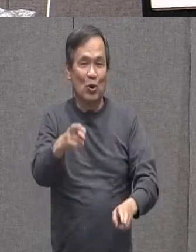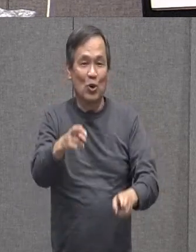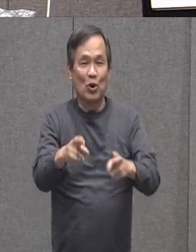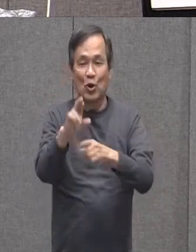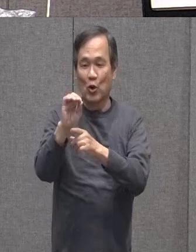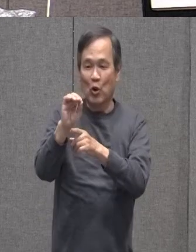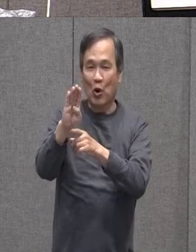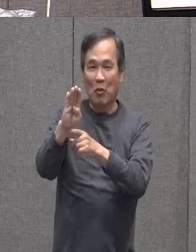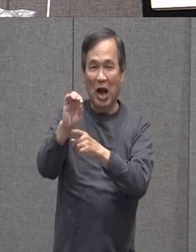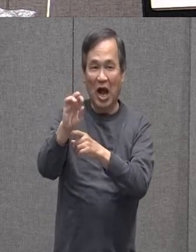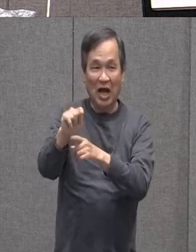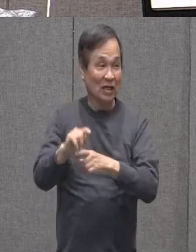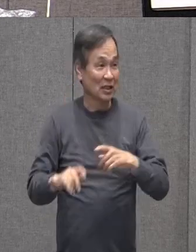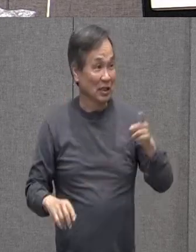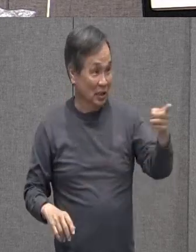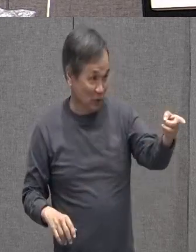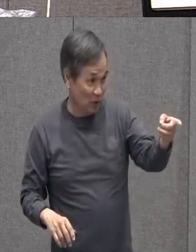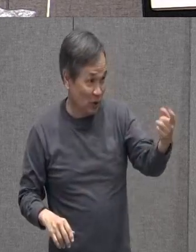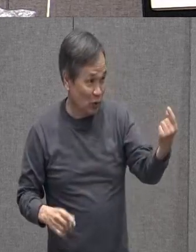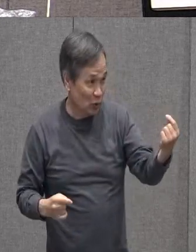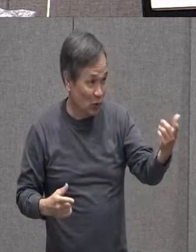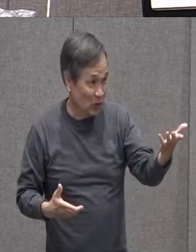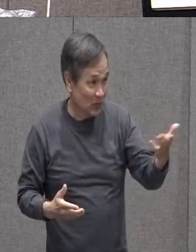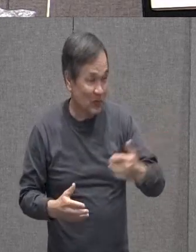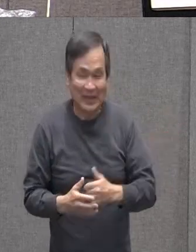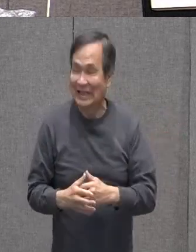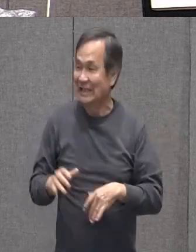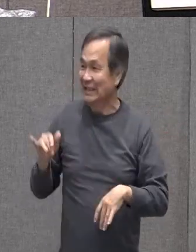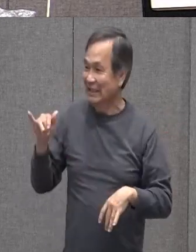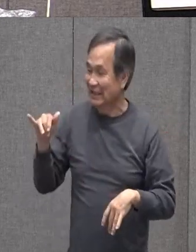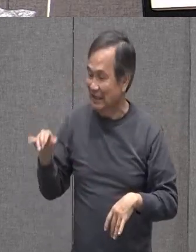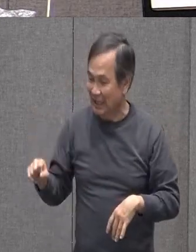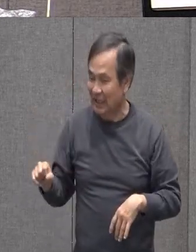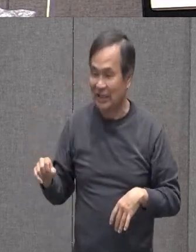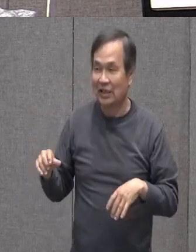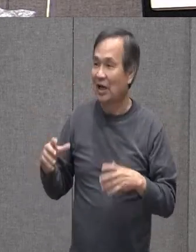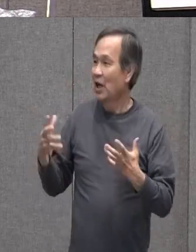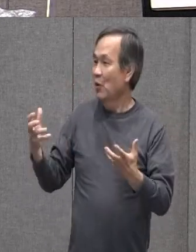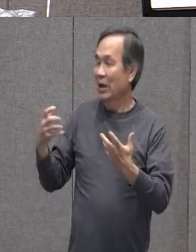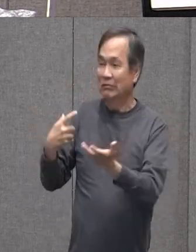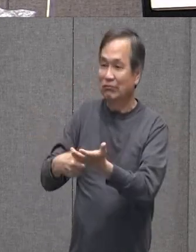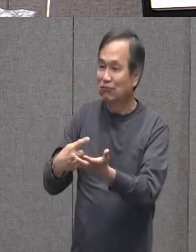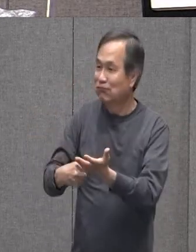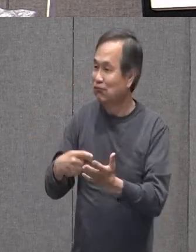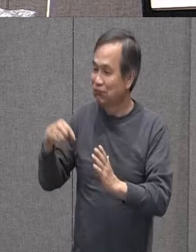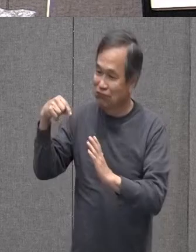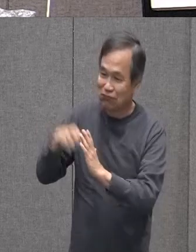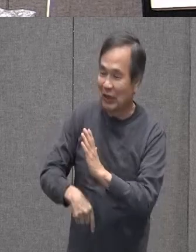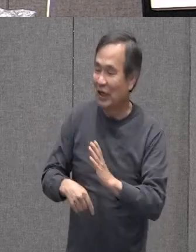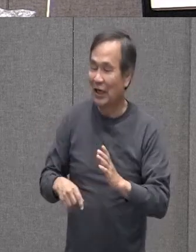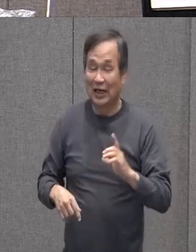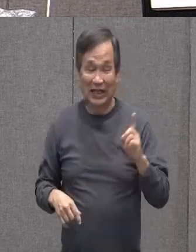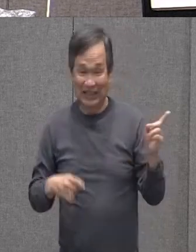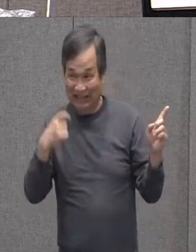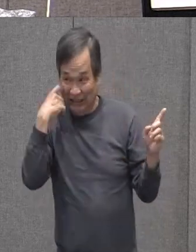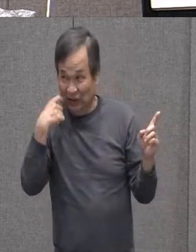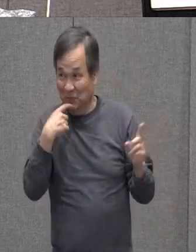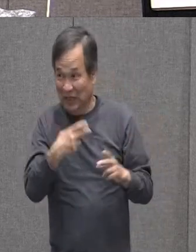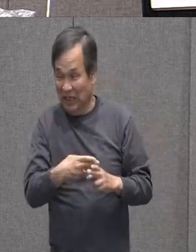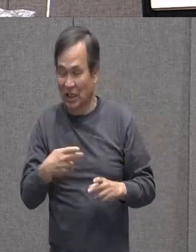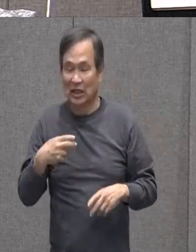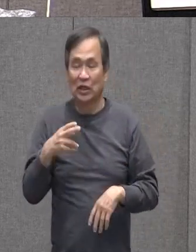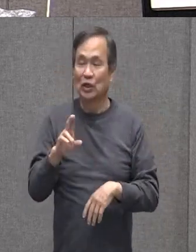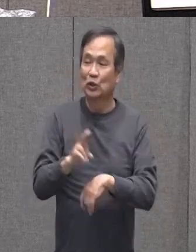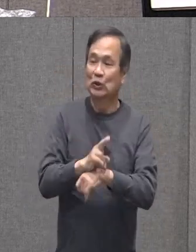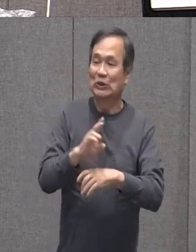what you've done with robots? Okay, so I'm way super excited to just dive deep into this because, like Mr. Abeda said, we use the